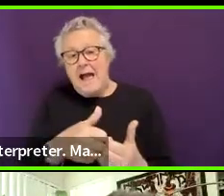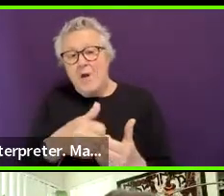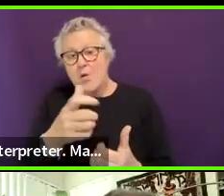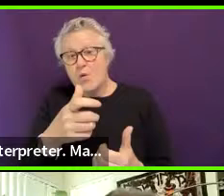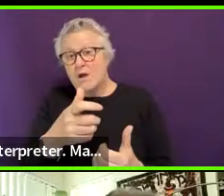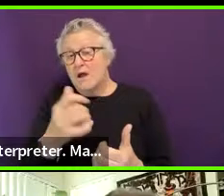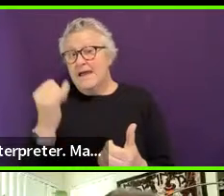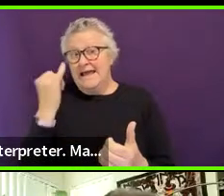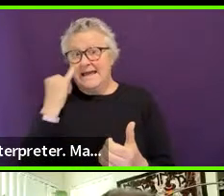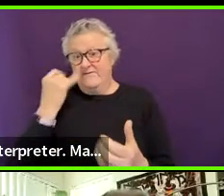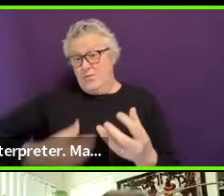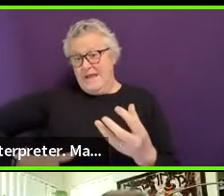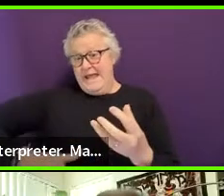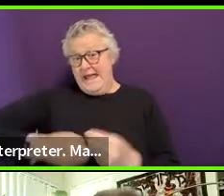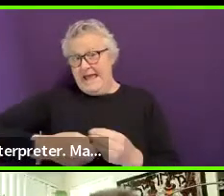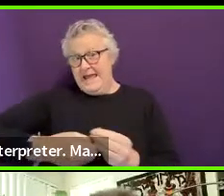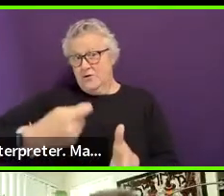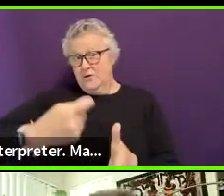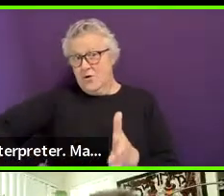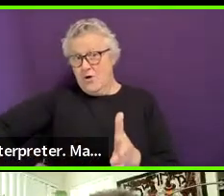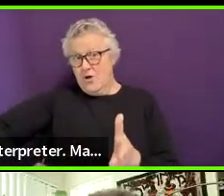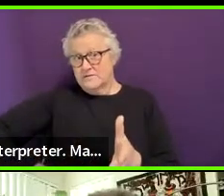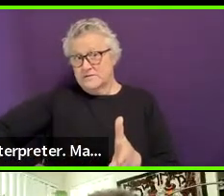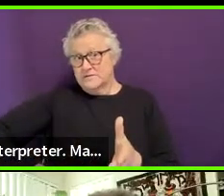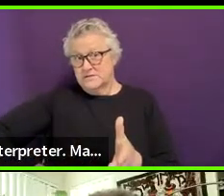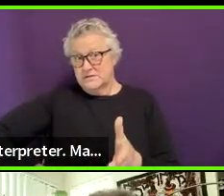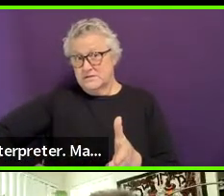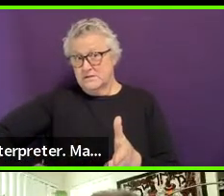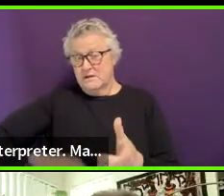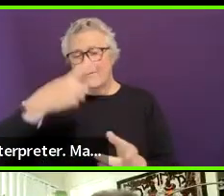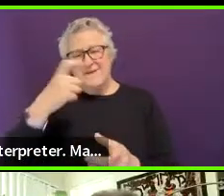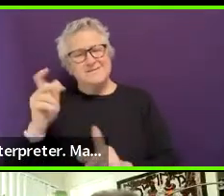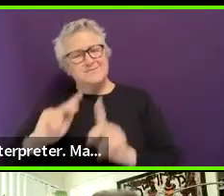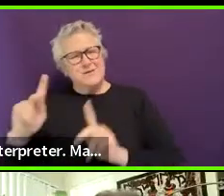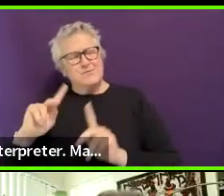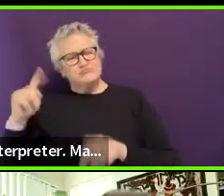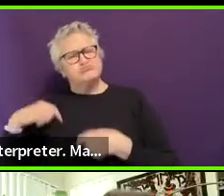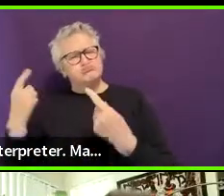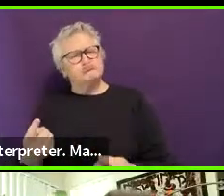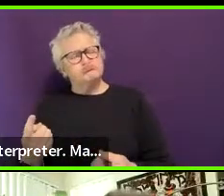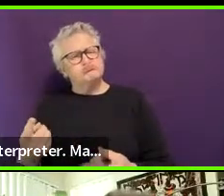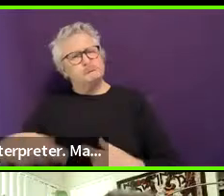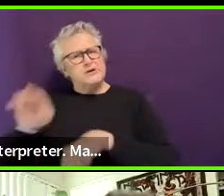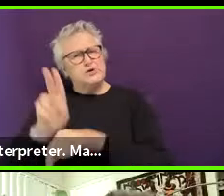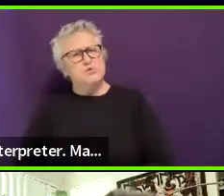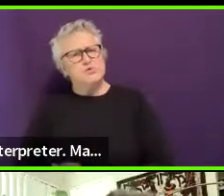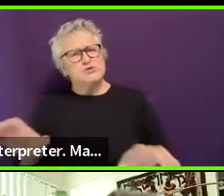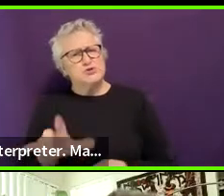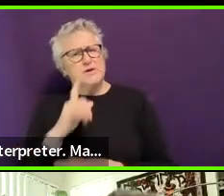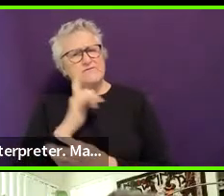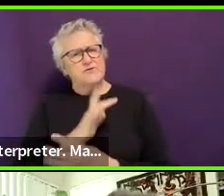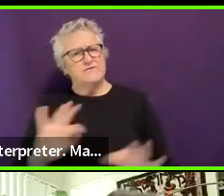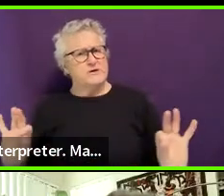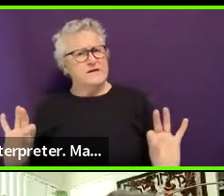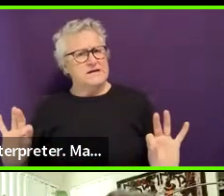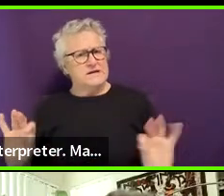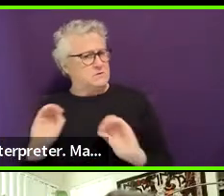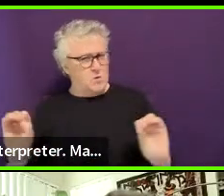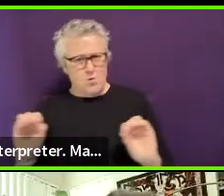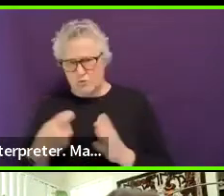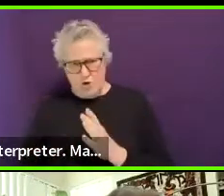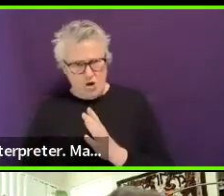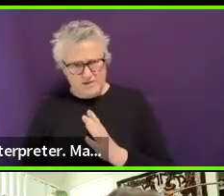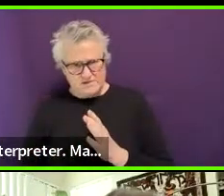how that significantly changes behavior. And so I don't know that we've actually done that kind of